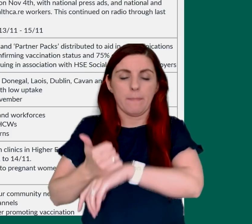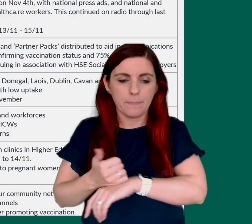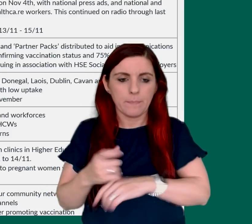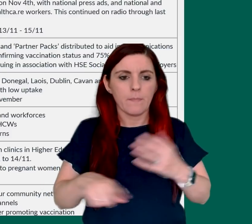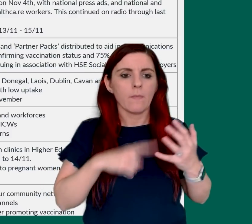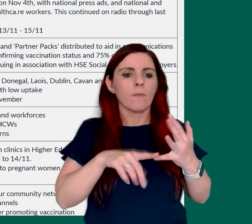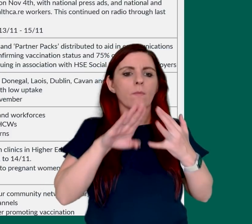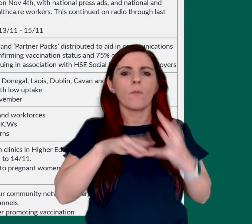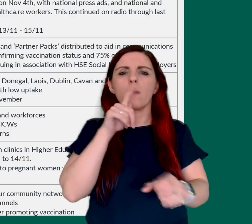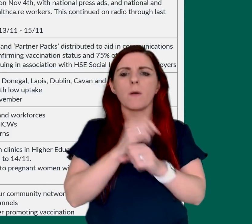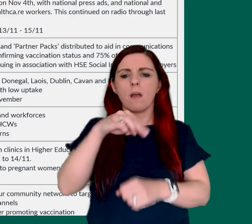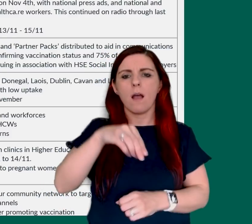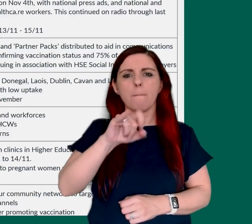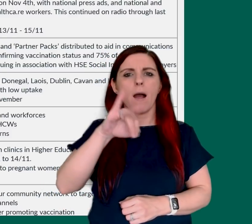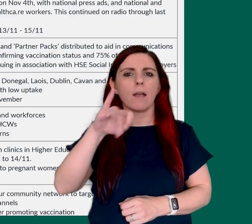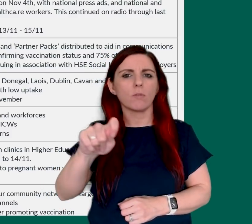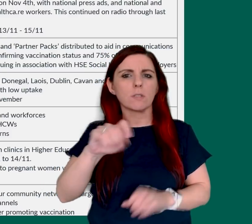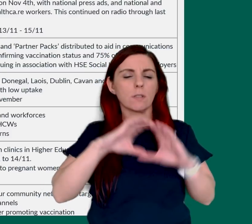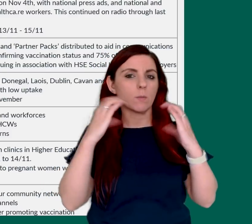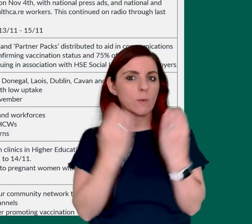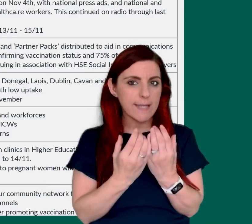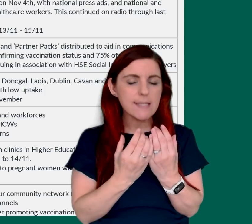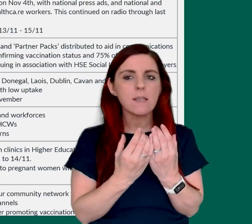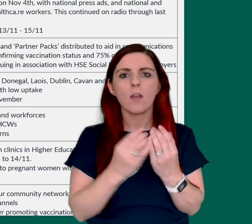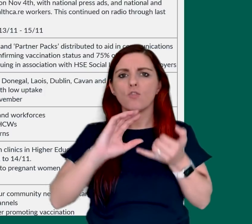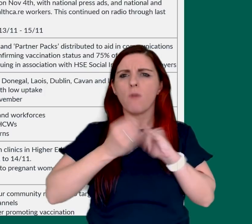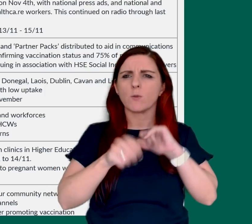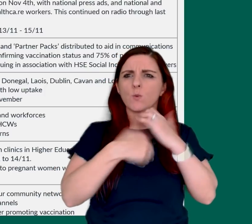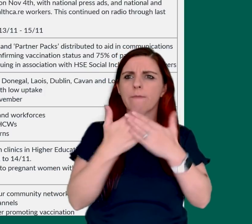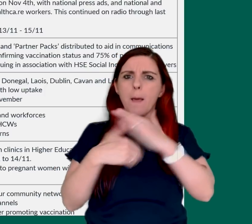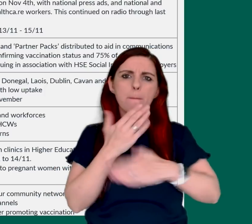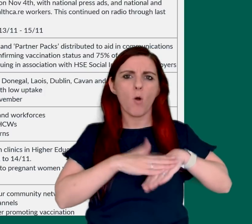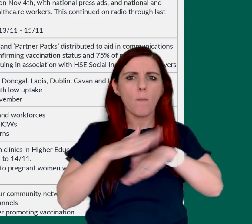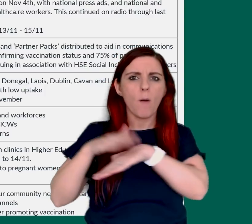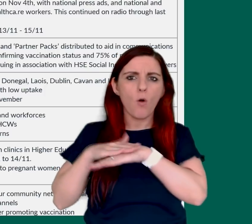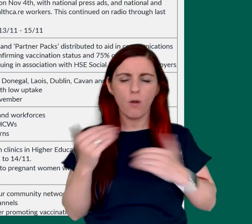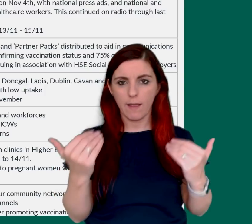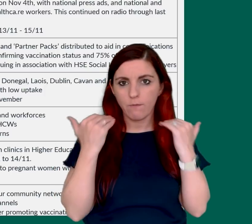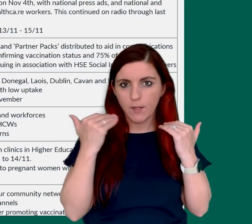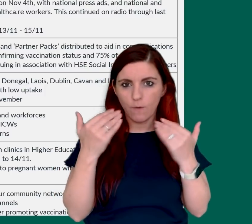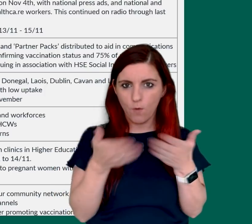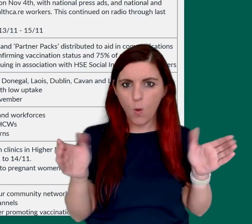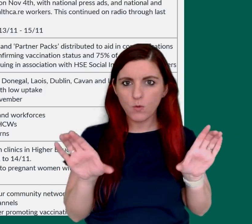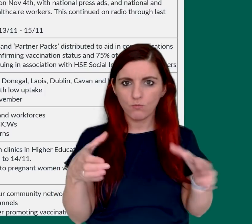the migrant communities, also trying to develop further the materials we have, promote those. We've always had a wide range of materials through the good work